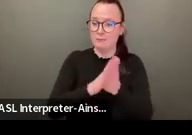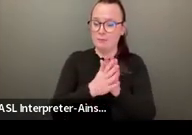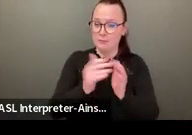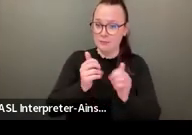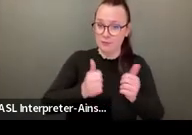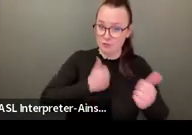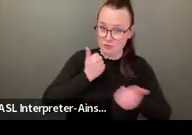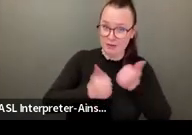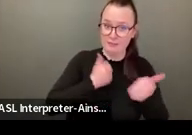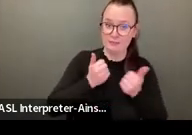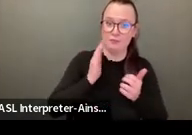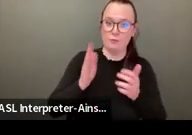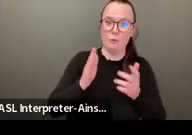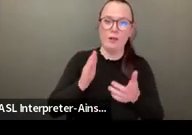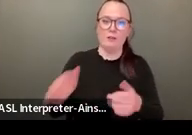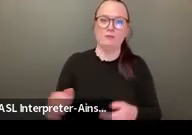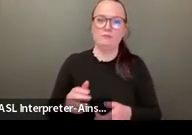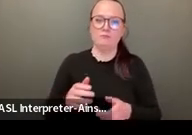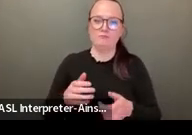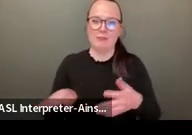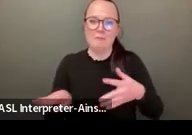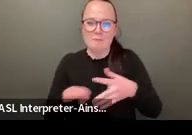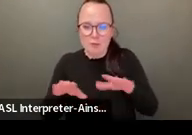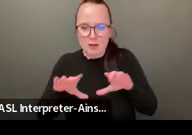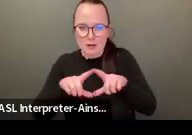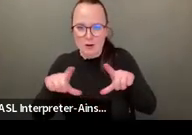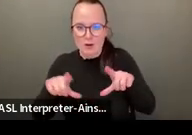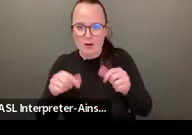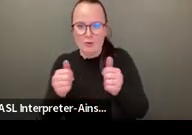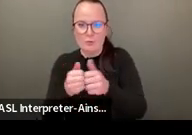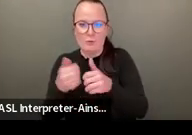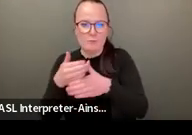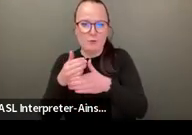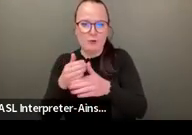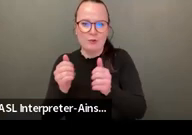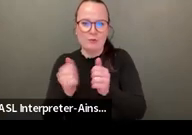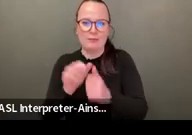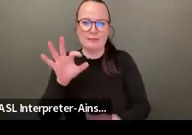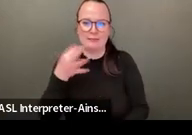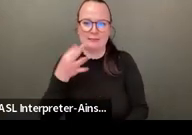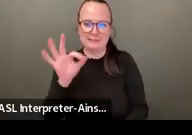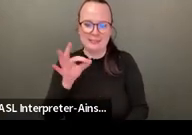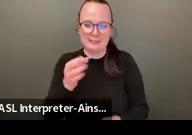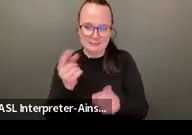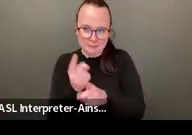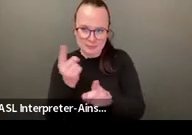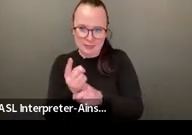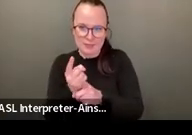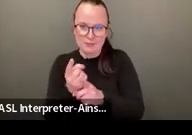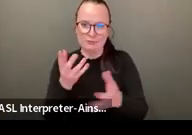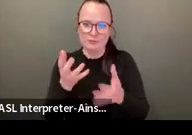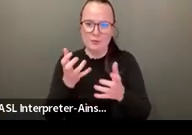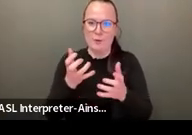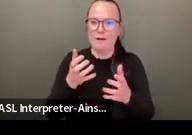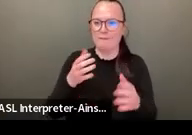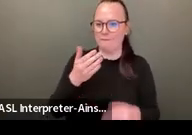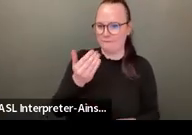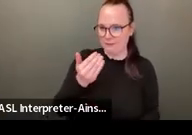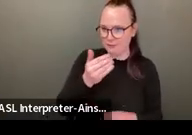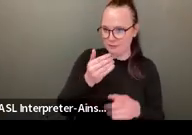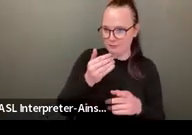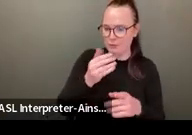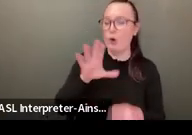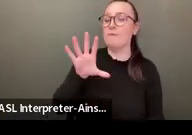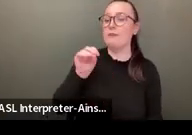with 19% accuracy, and we want him to do that with 50% accuracy. There we go. We're teaching